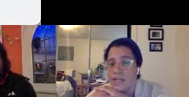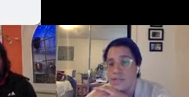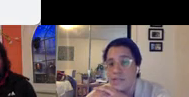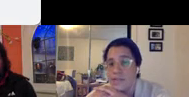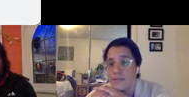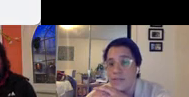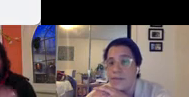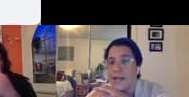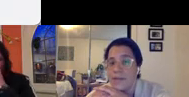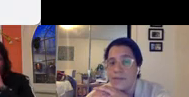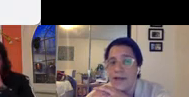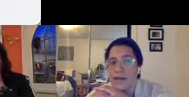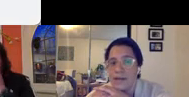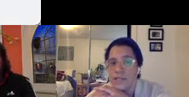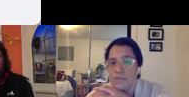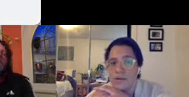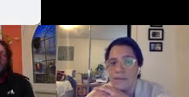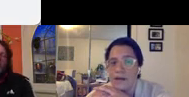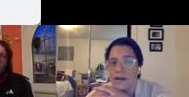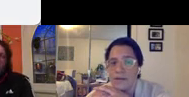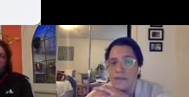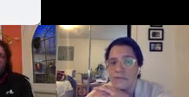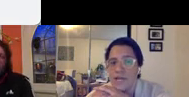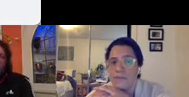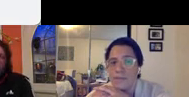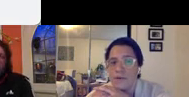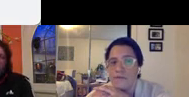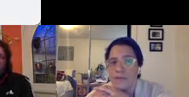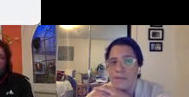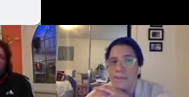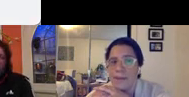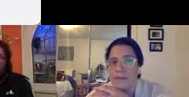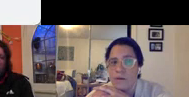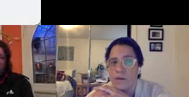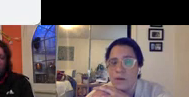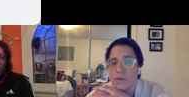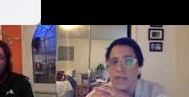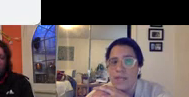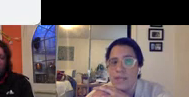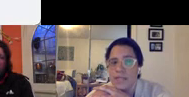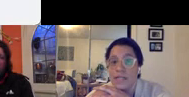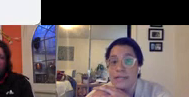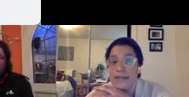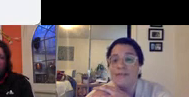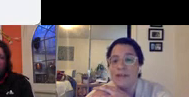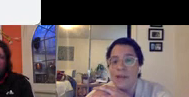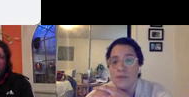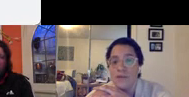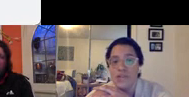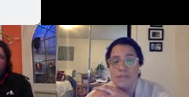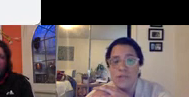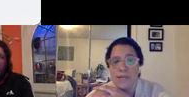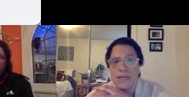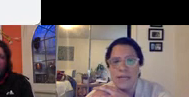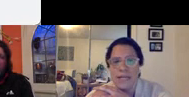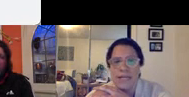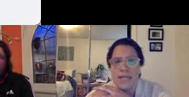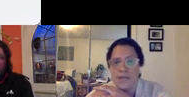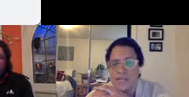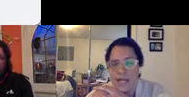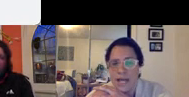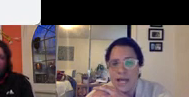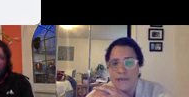haven't gotten any specific feedback about that. It's more about, I've just gotten more feedback about what it is exactly that we should be